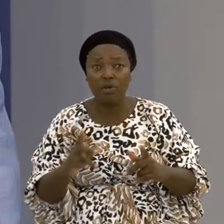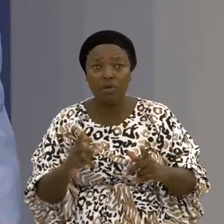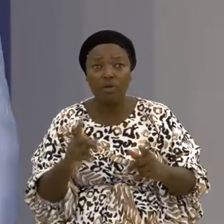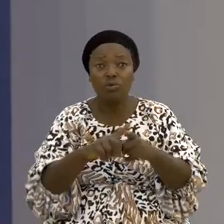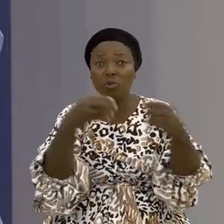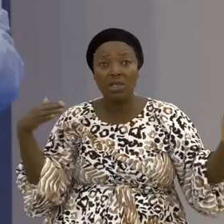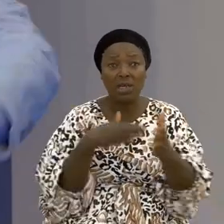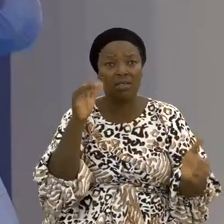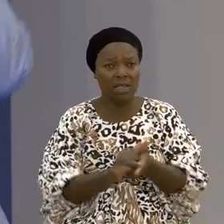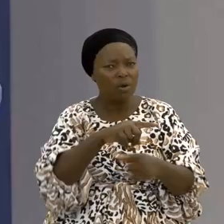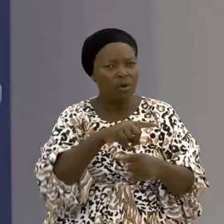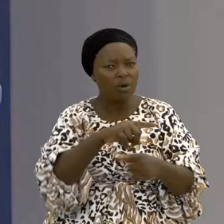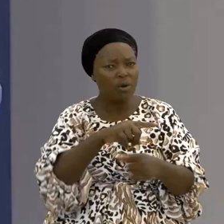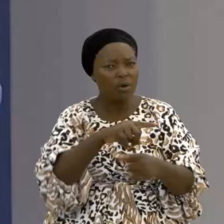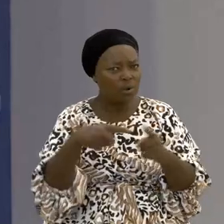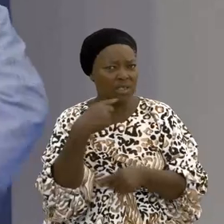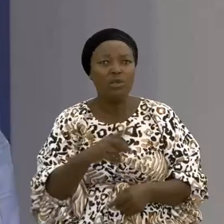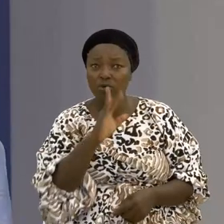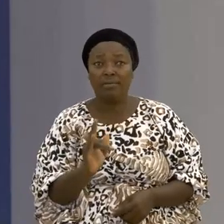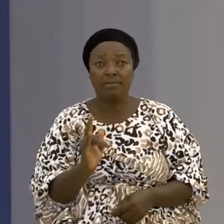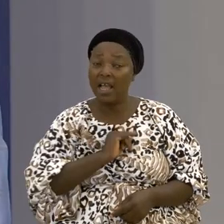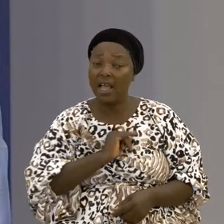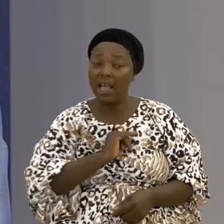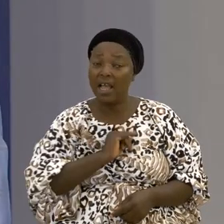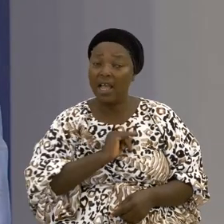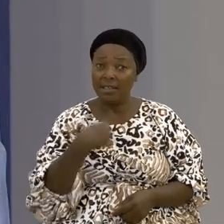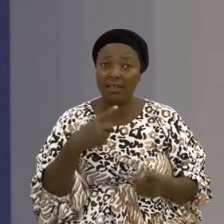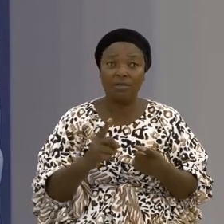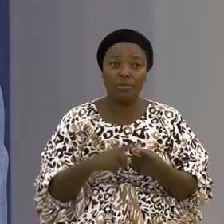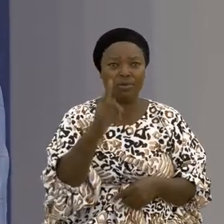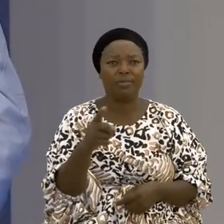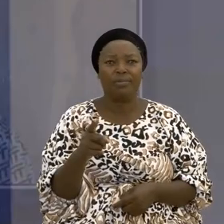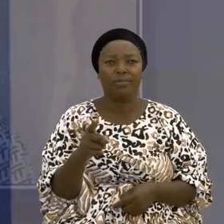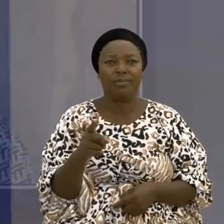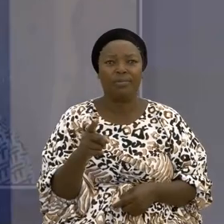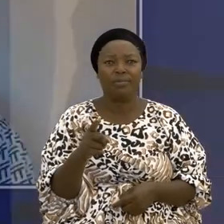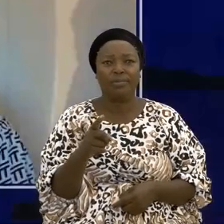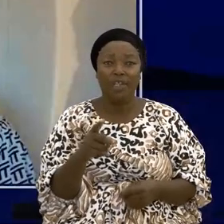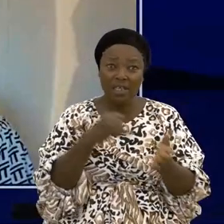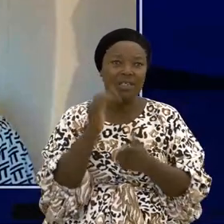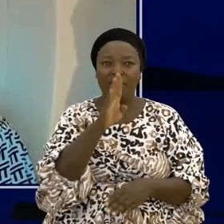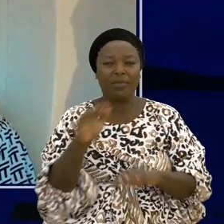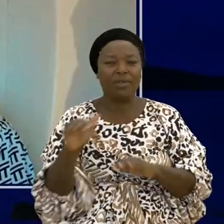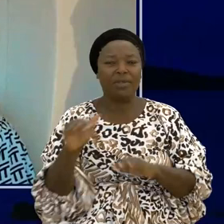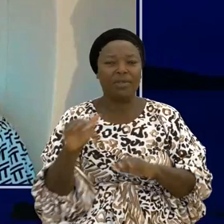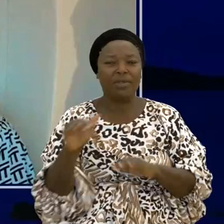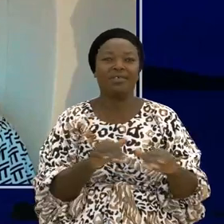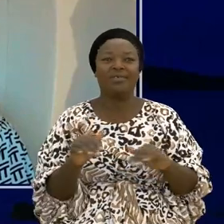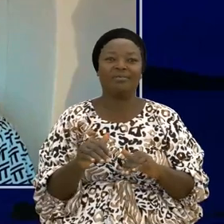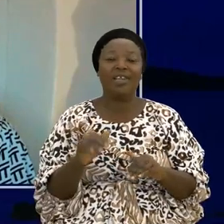contradict that. When he says, for verily I say unto you, it will be done.